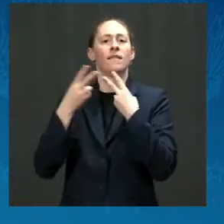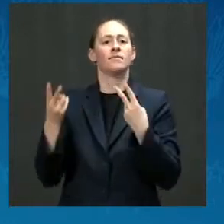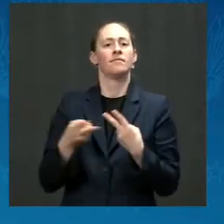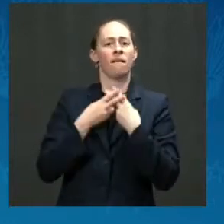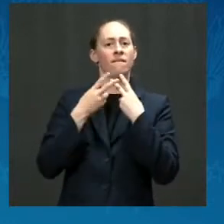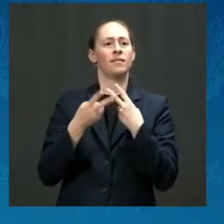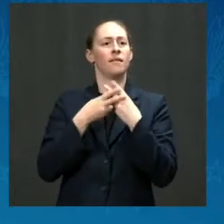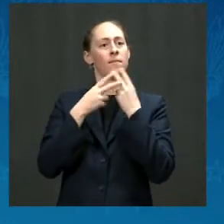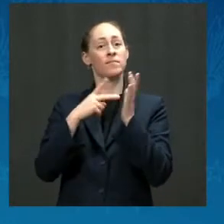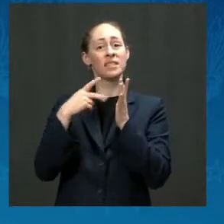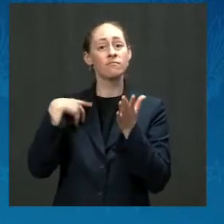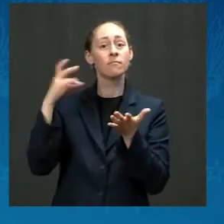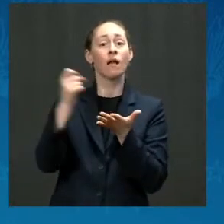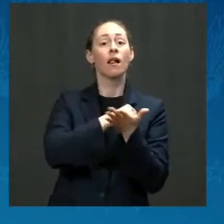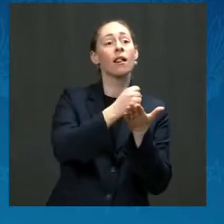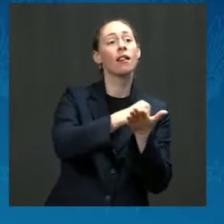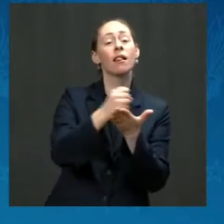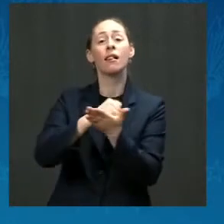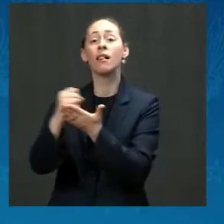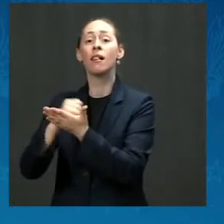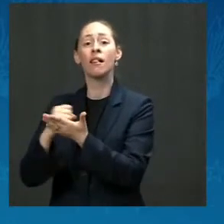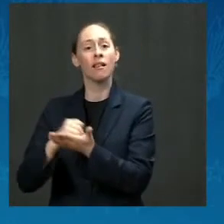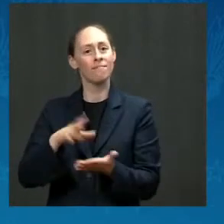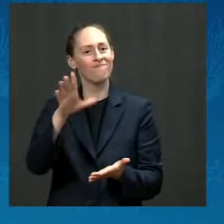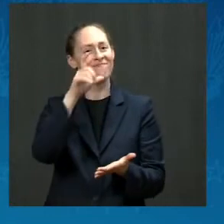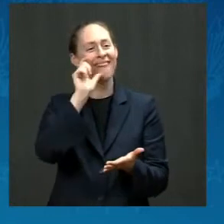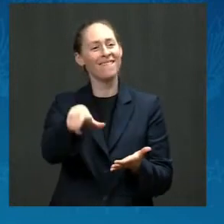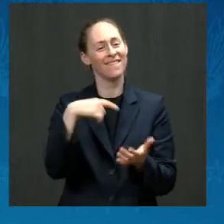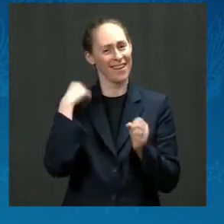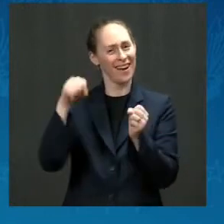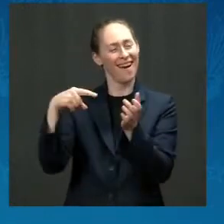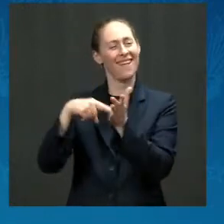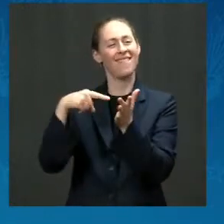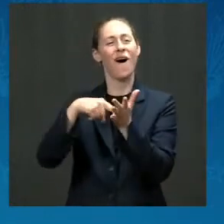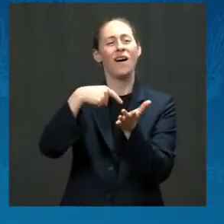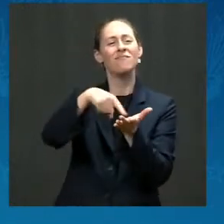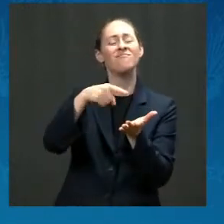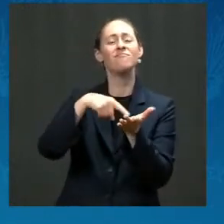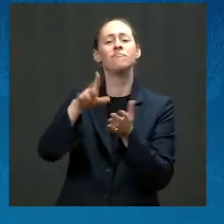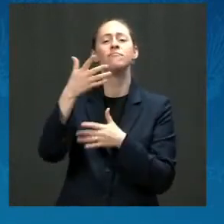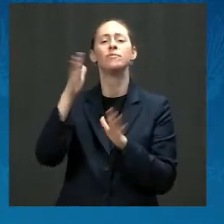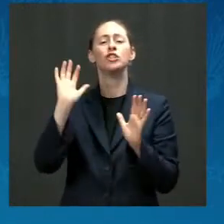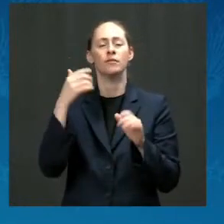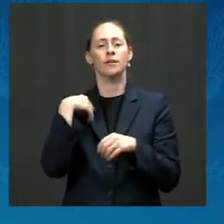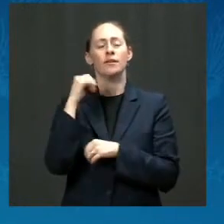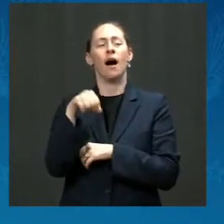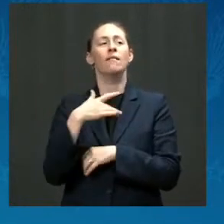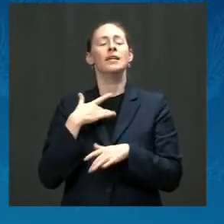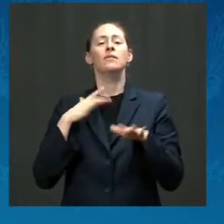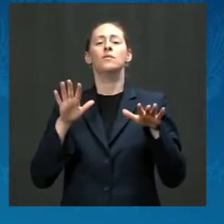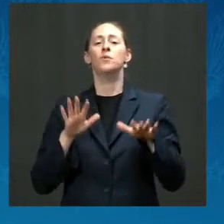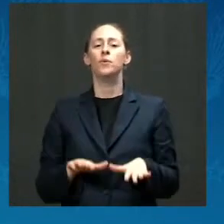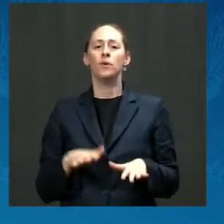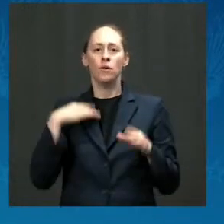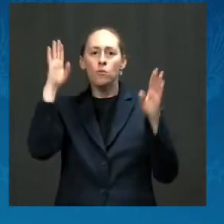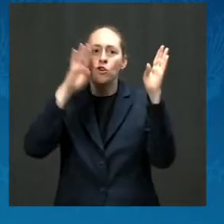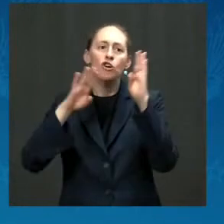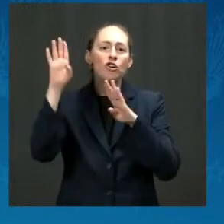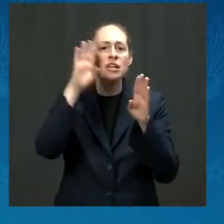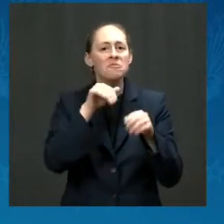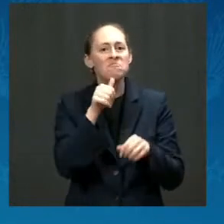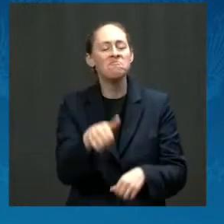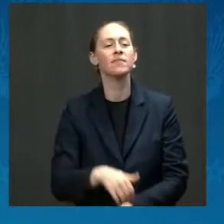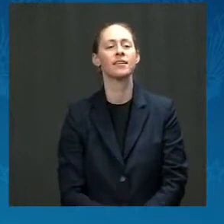to the health care that my family needs. That is peace of mind. I hope that the subsidies